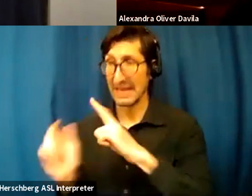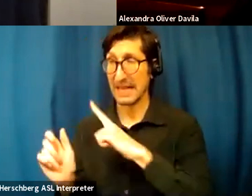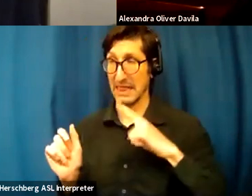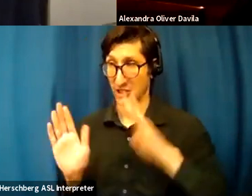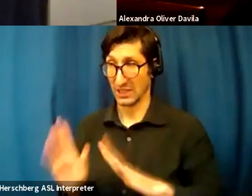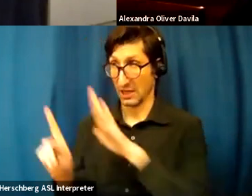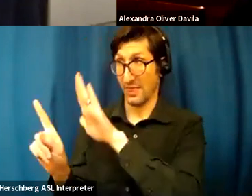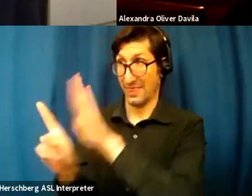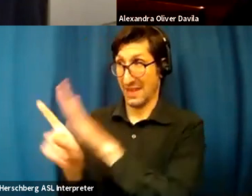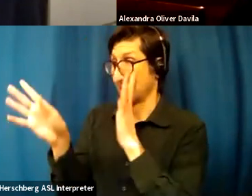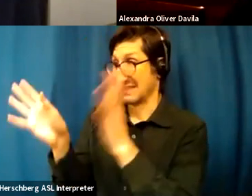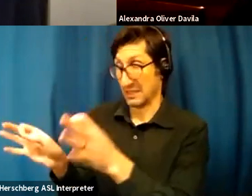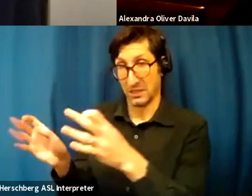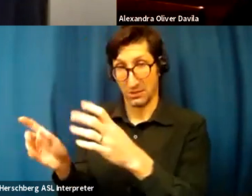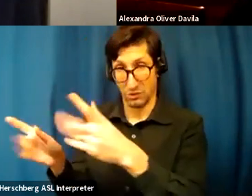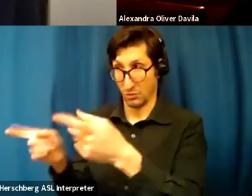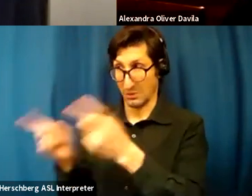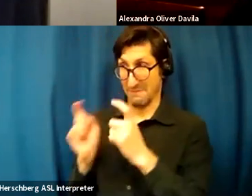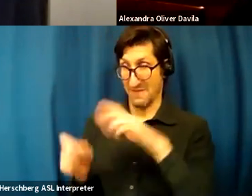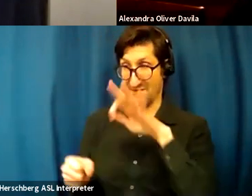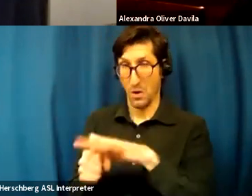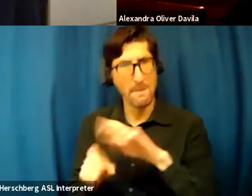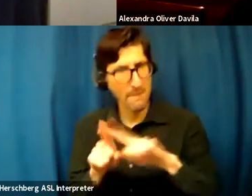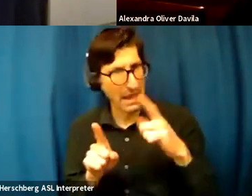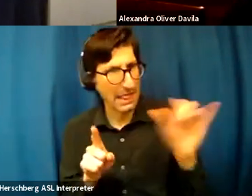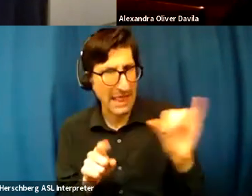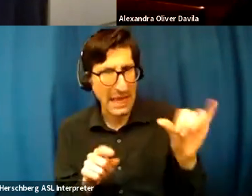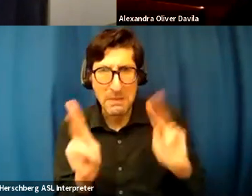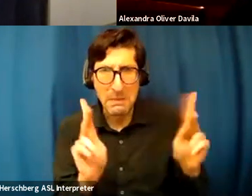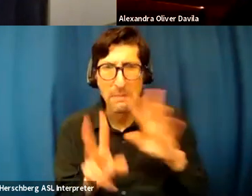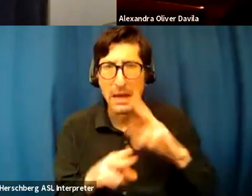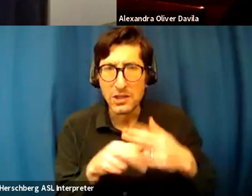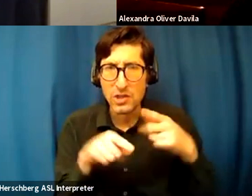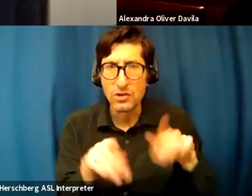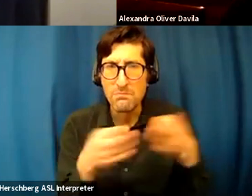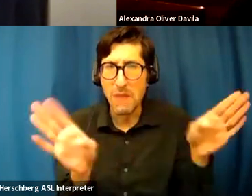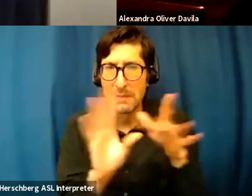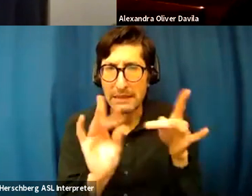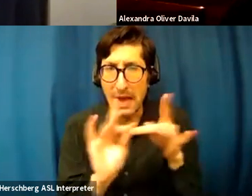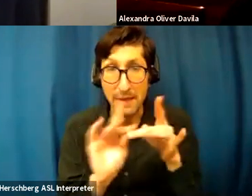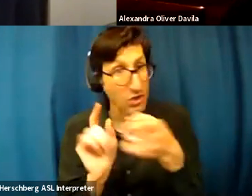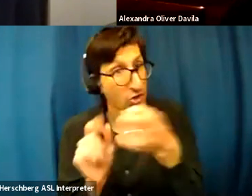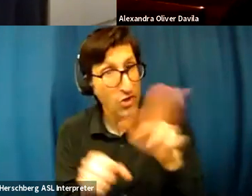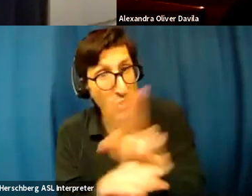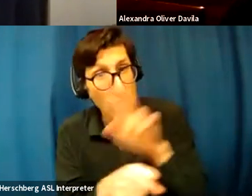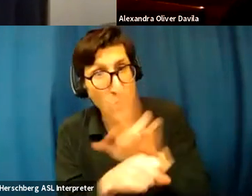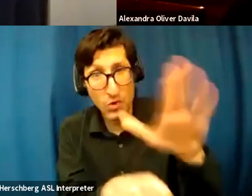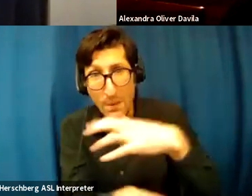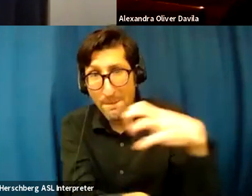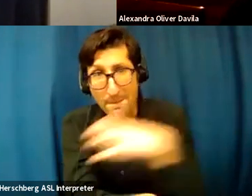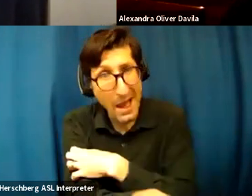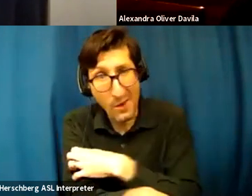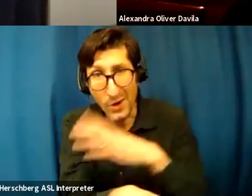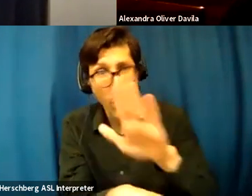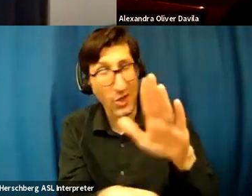all, like many people who made public comment said, could use your platform to promote the student vote and to